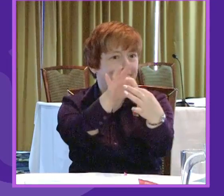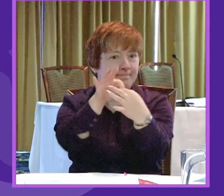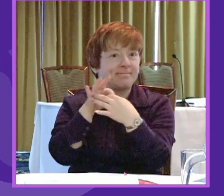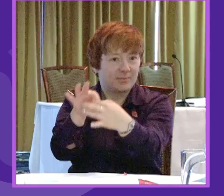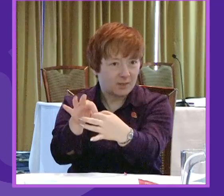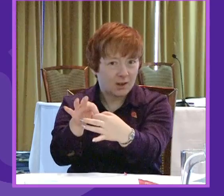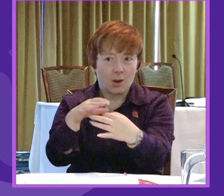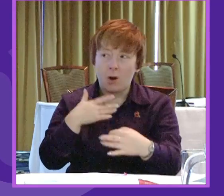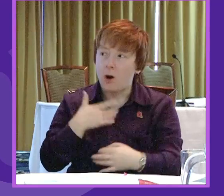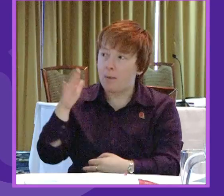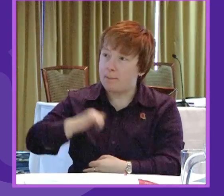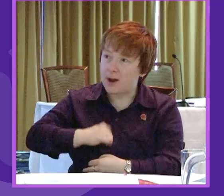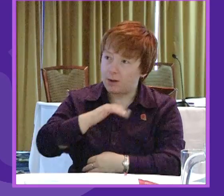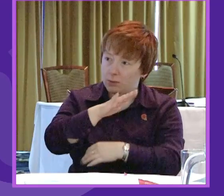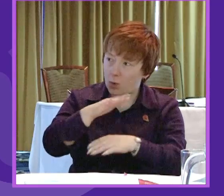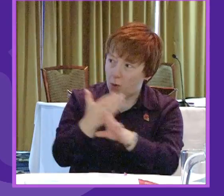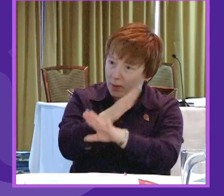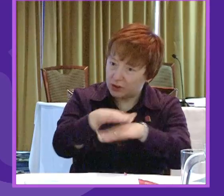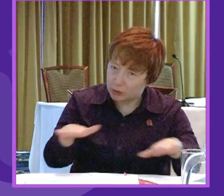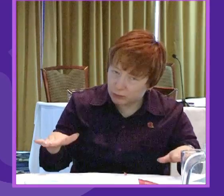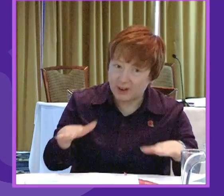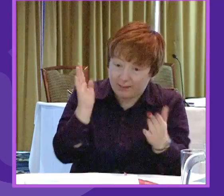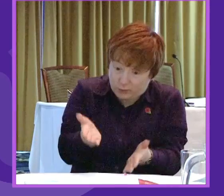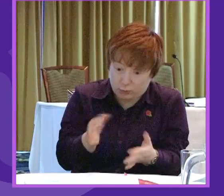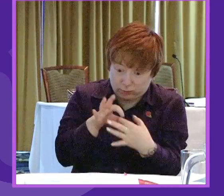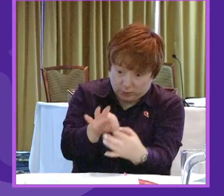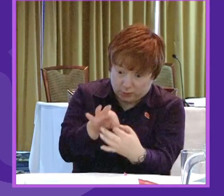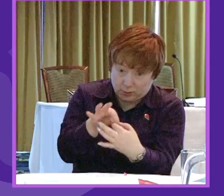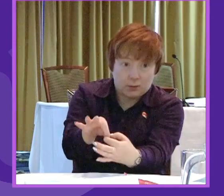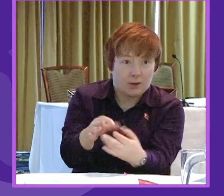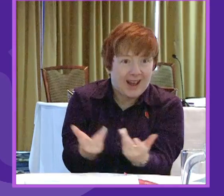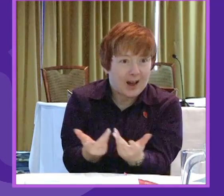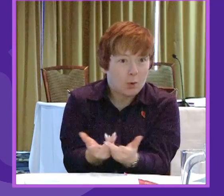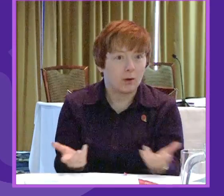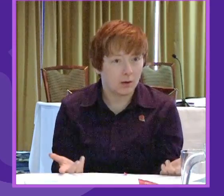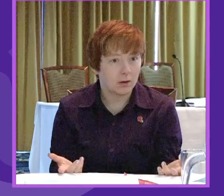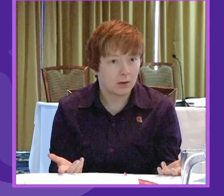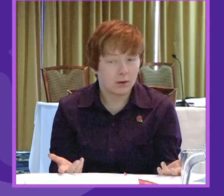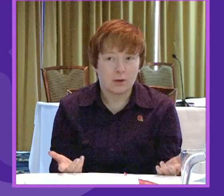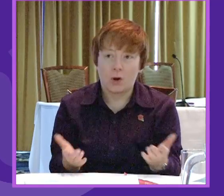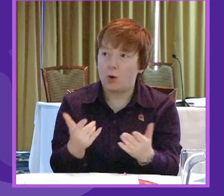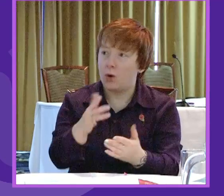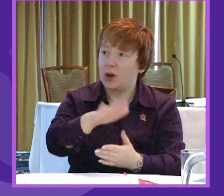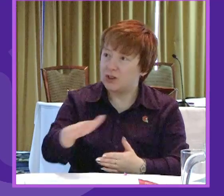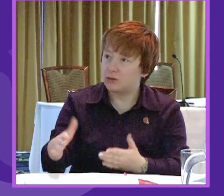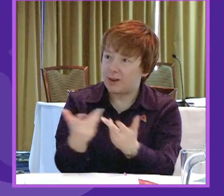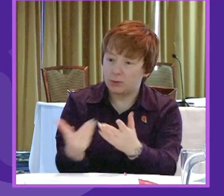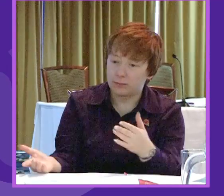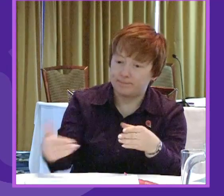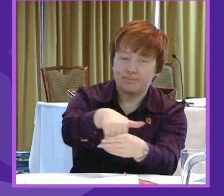for me, all of the work I do, certainly with children, all the thinking I do, has to be about connection. How do we